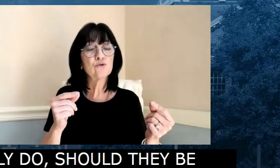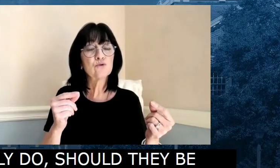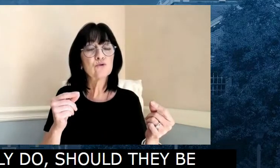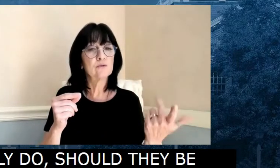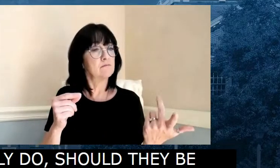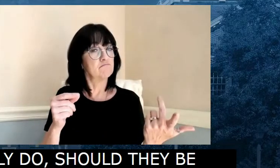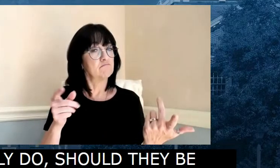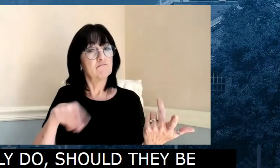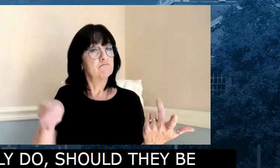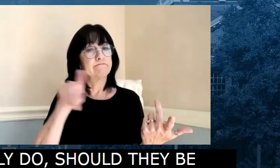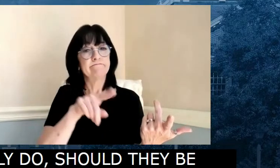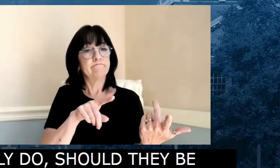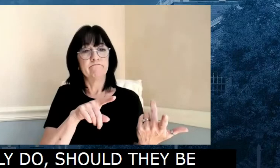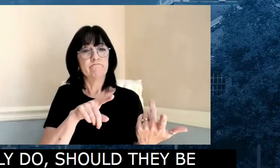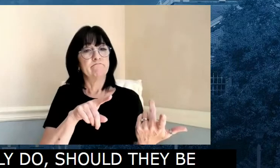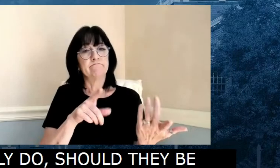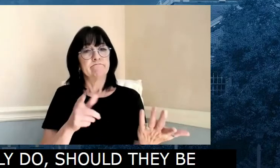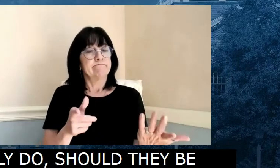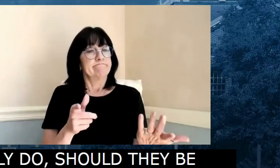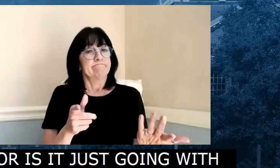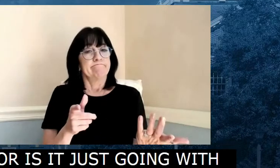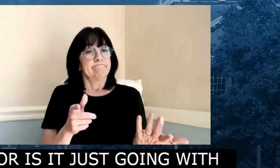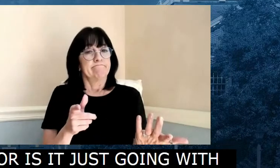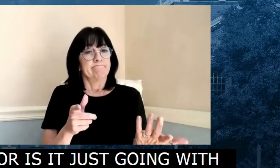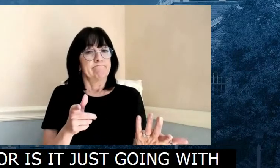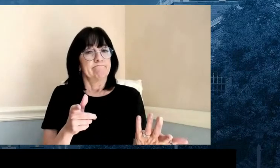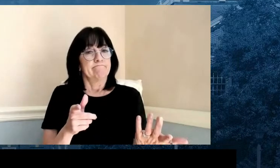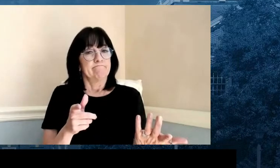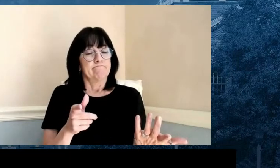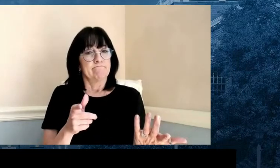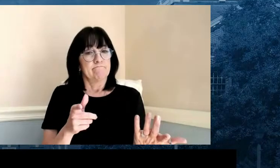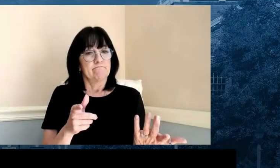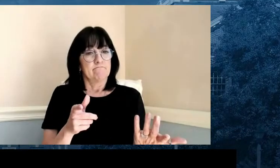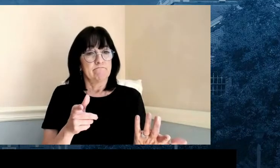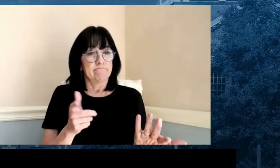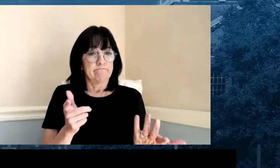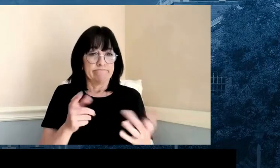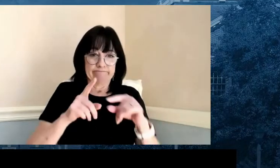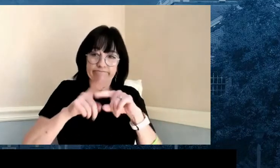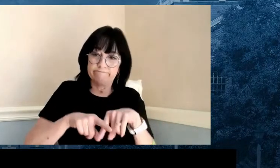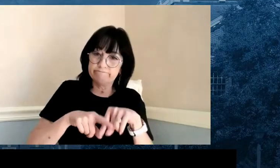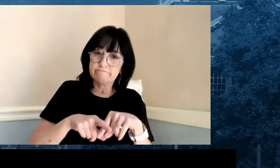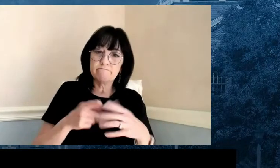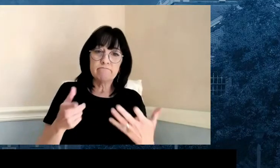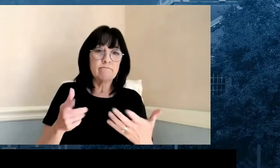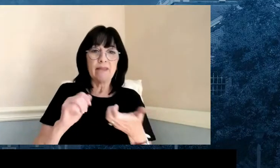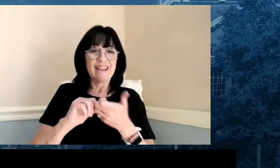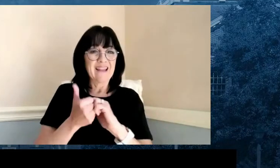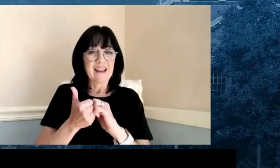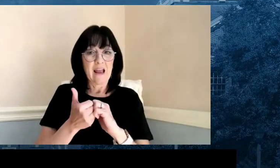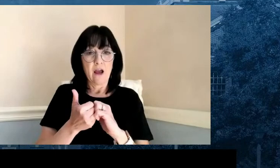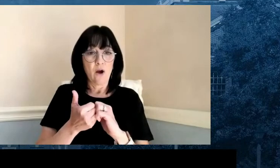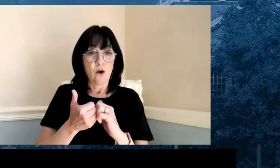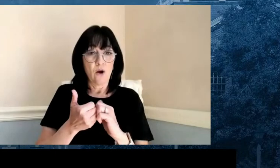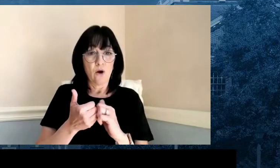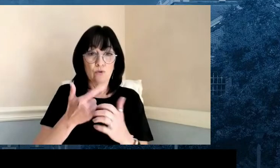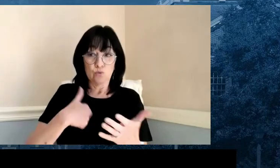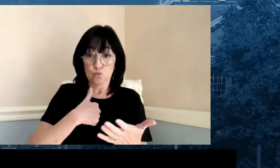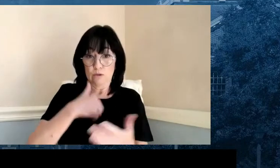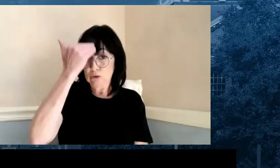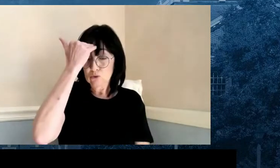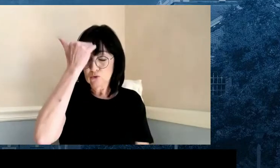going with the honor system here? Yeah, I think in terms of our help in enforcing it, it is the honor